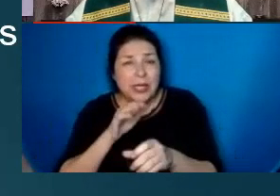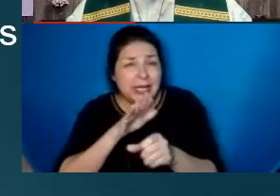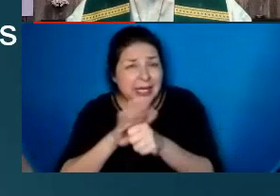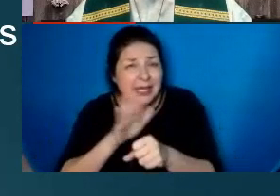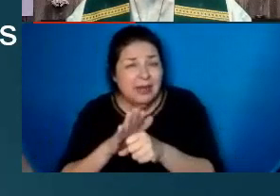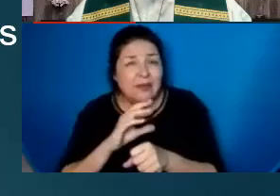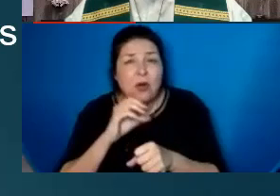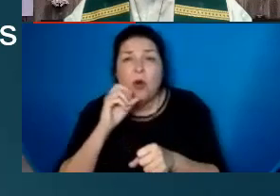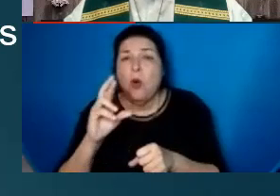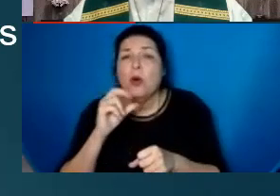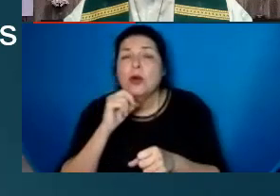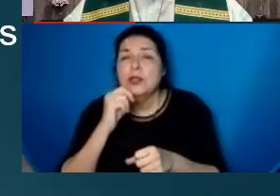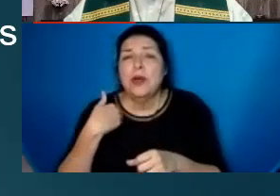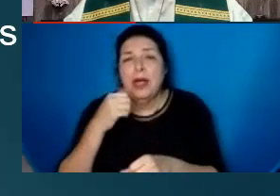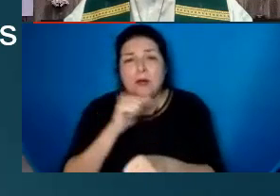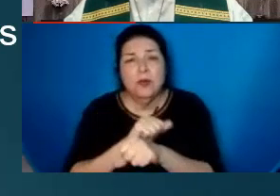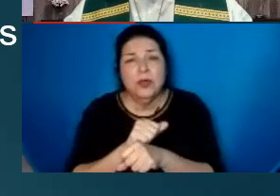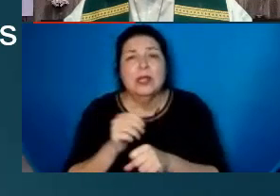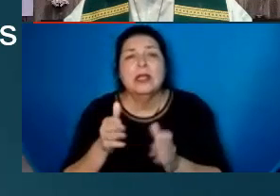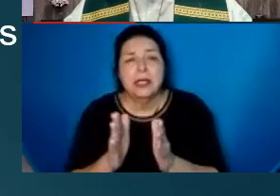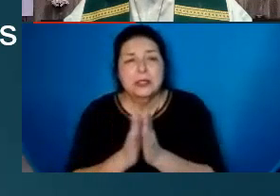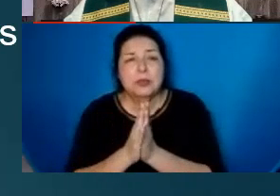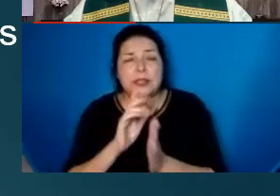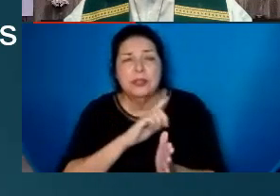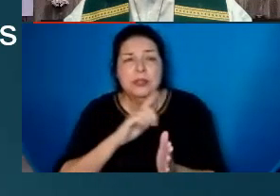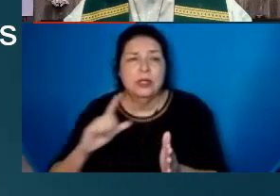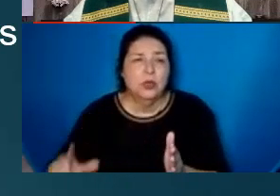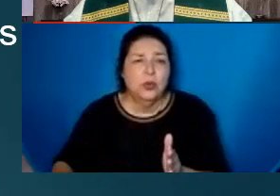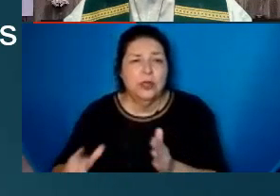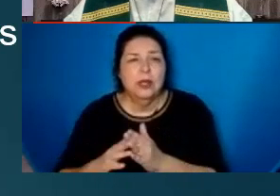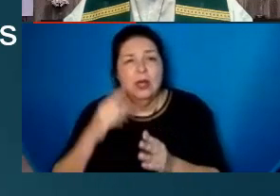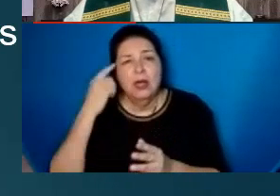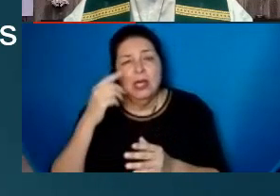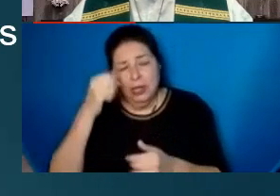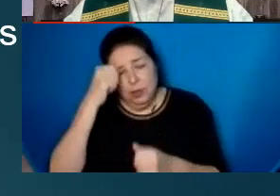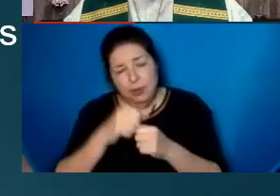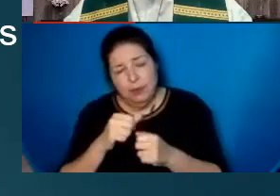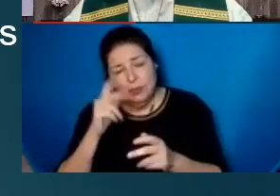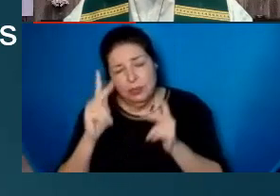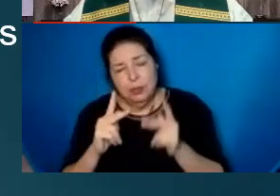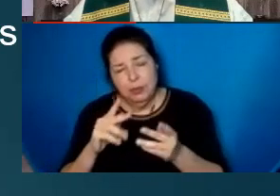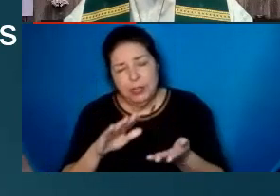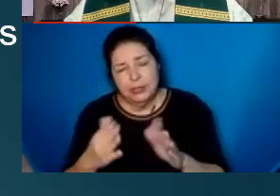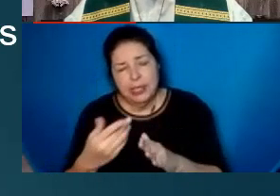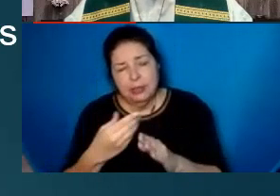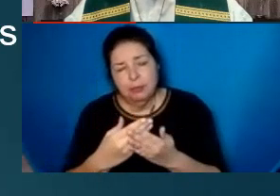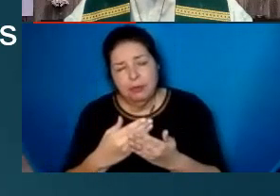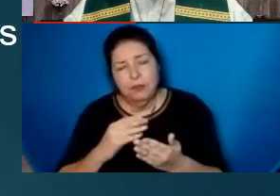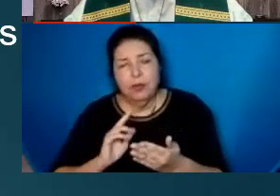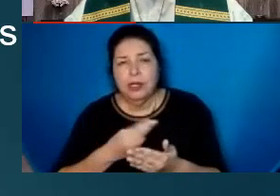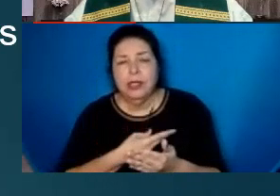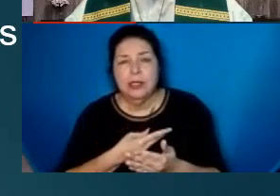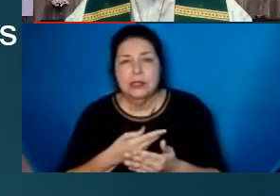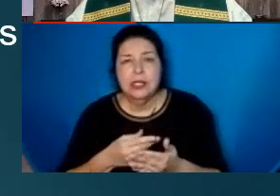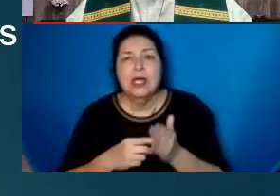the Lord. In faithful remembrance of the saints who went before us, for grace to rejoice in the mercies the